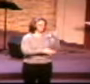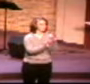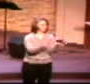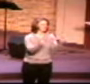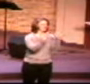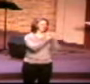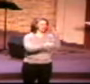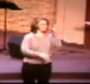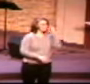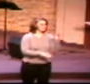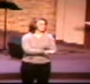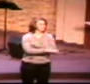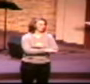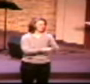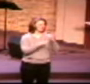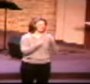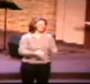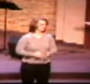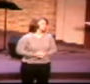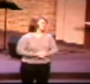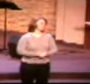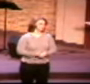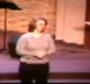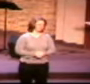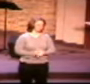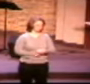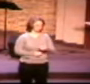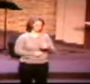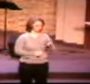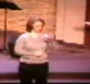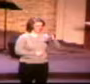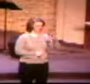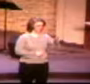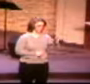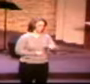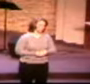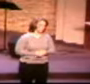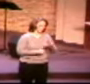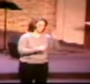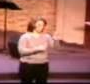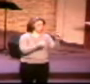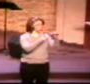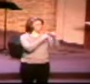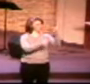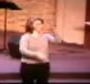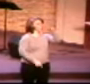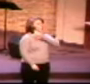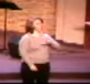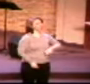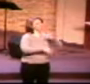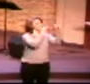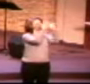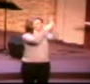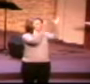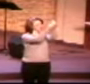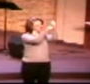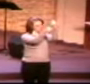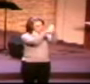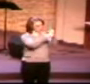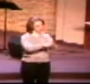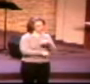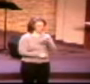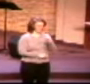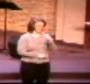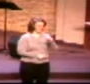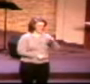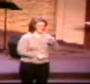matters. Listen to the psalmist in Psalm 33. By the word of the Lord, the heavens were made. Isaiah chapter